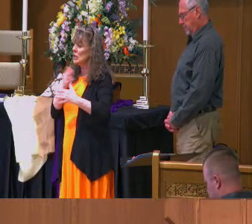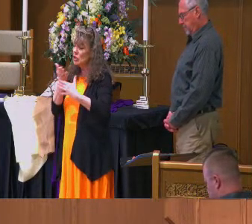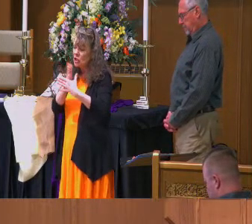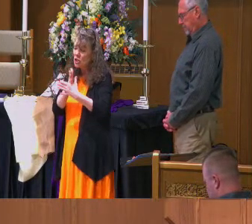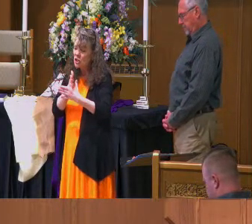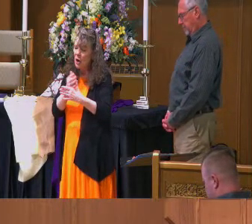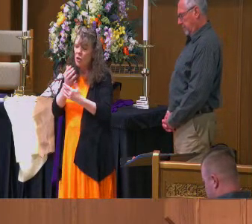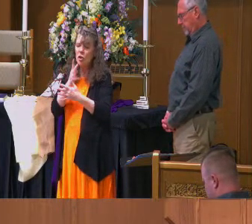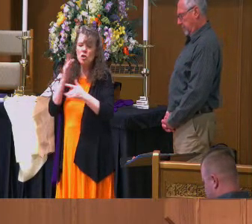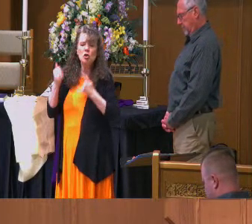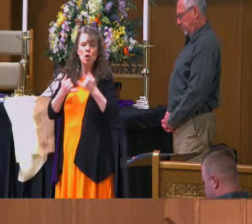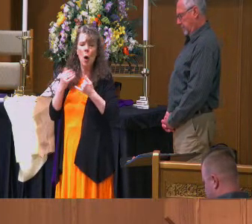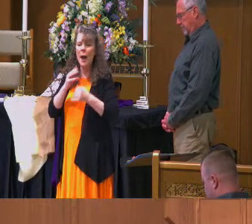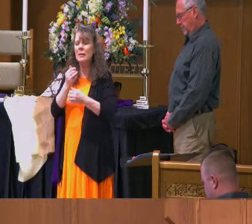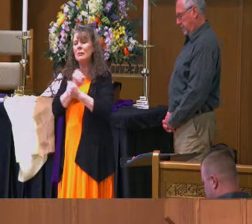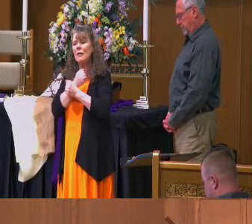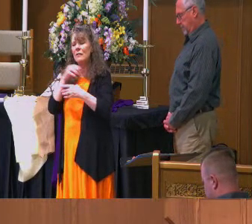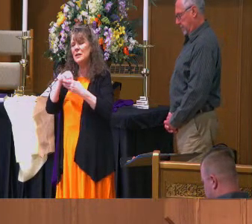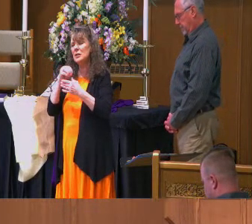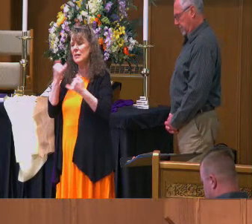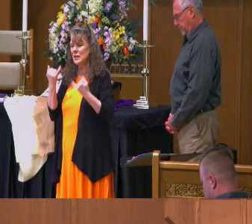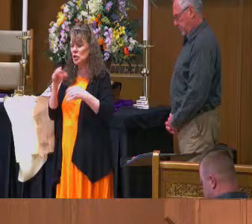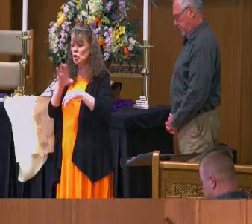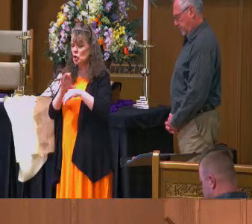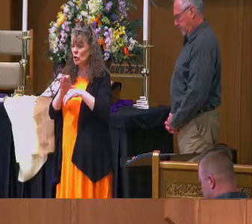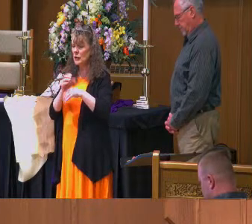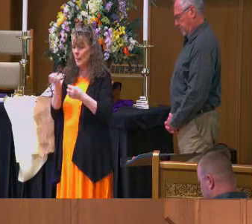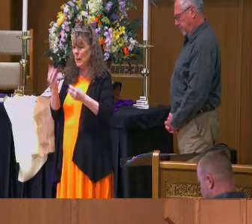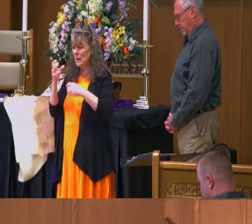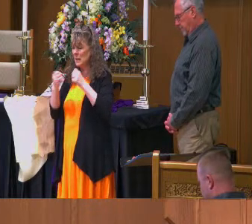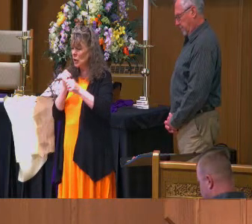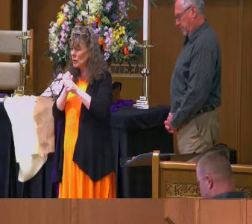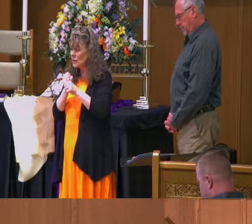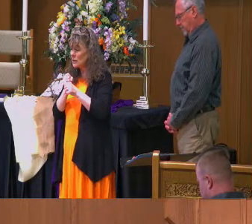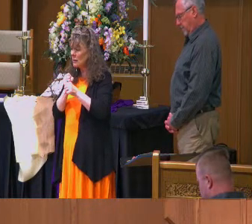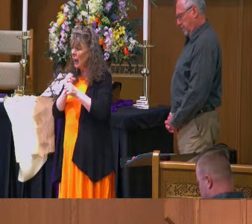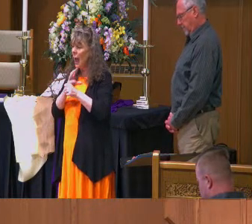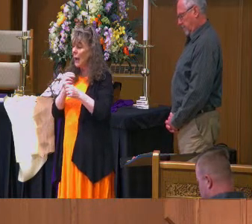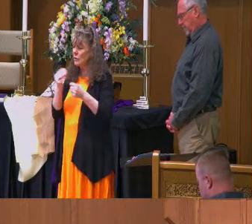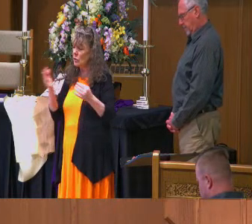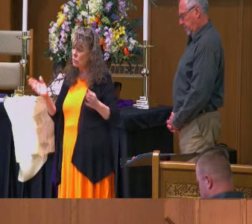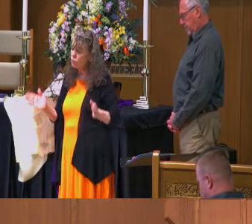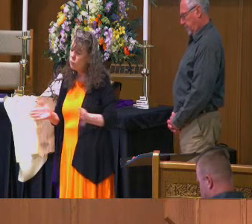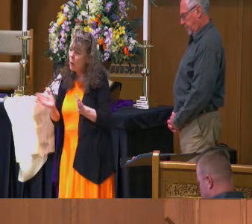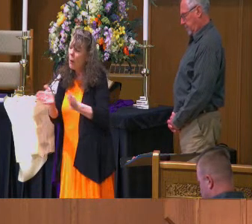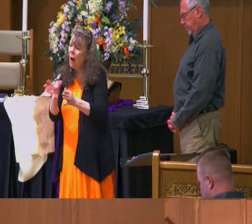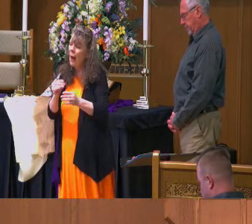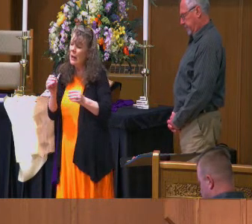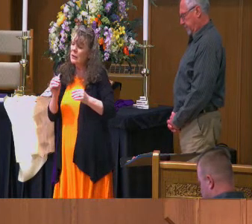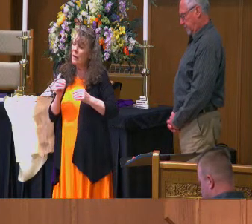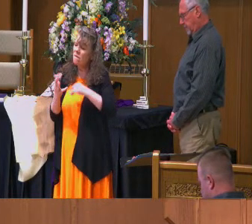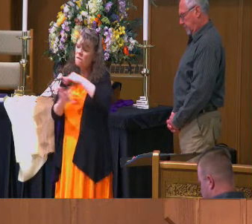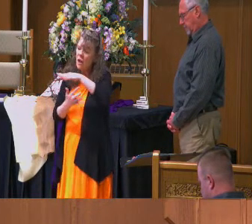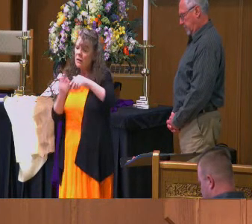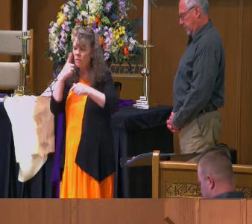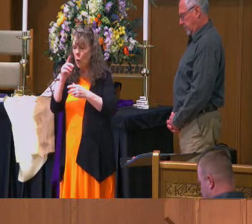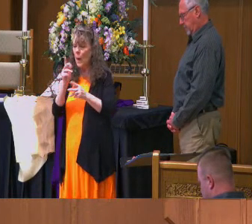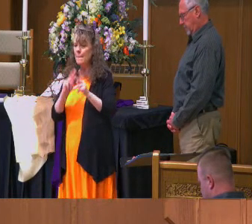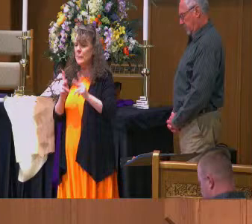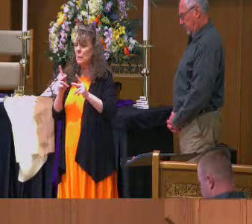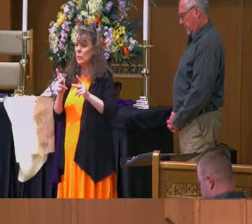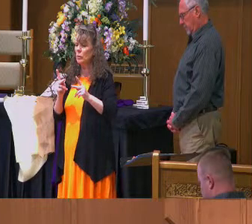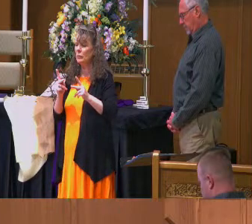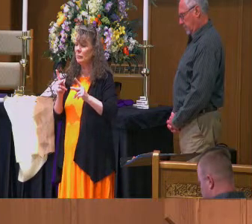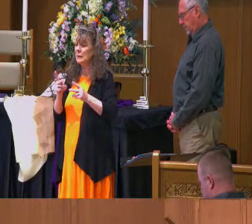this church for so many years, and in the love and the encouragement and the fellowship of all of these who have encouraged